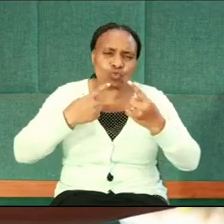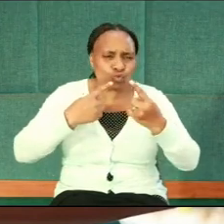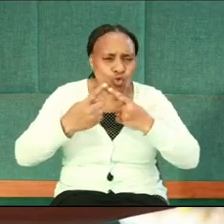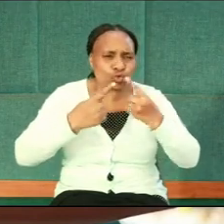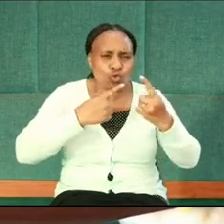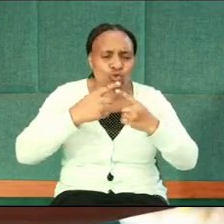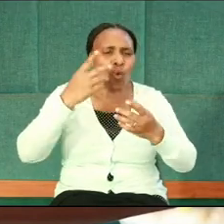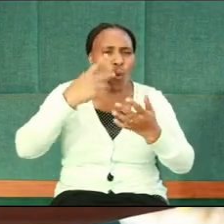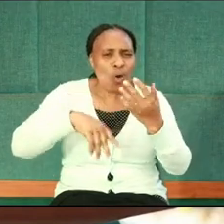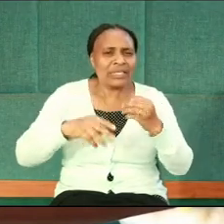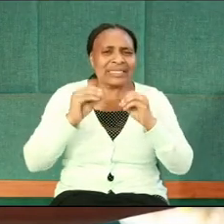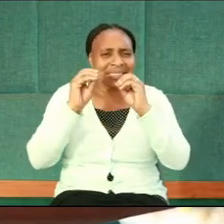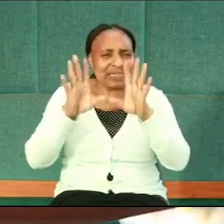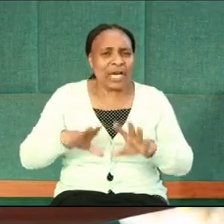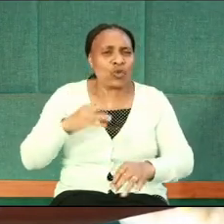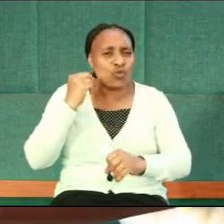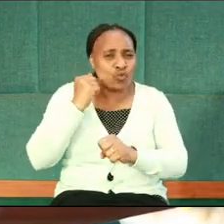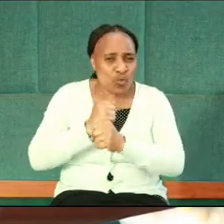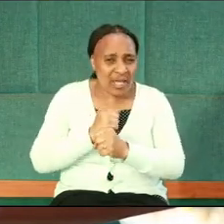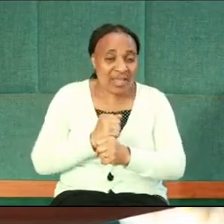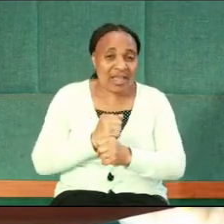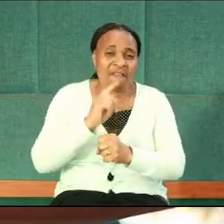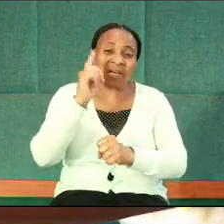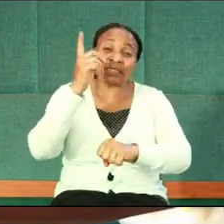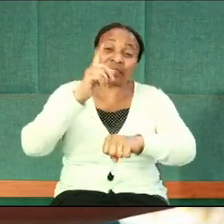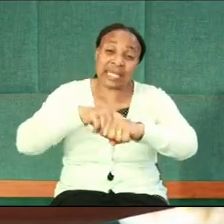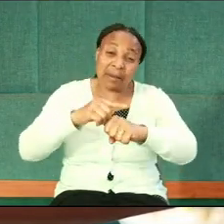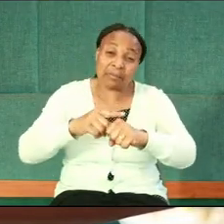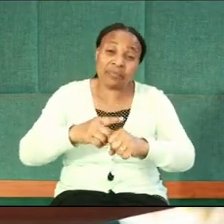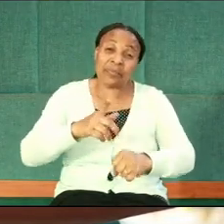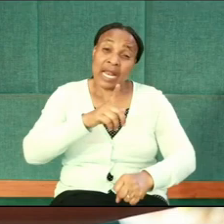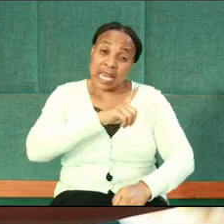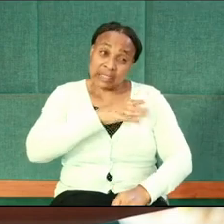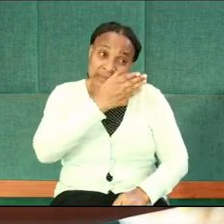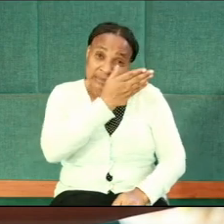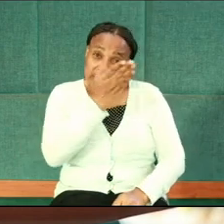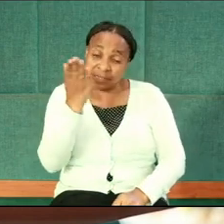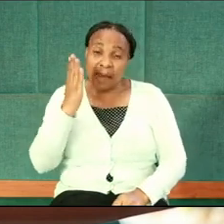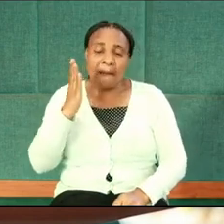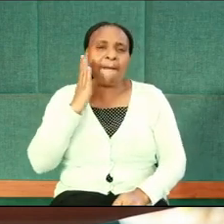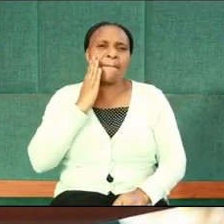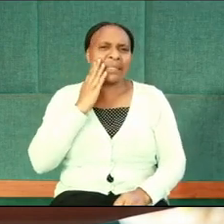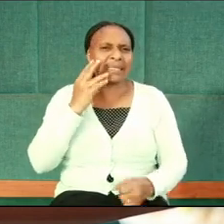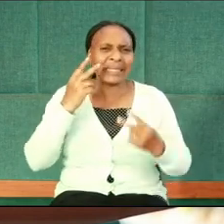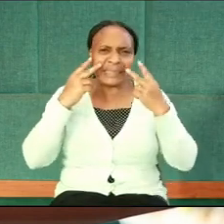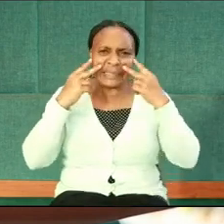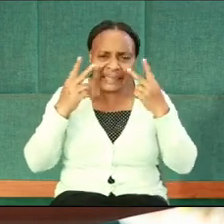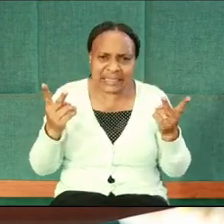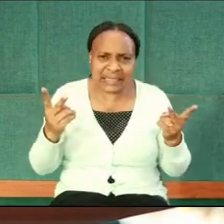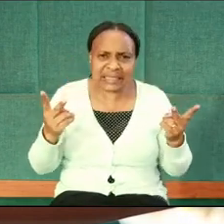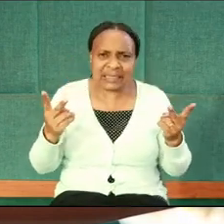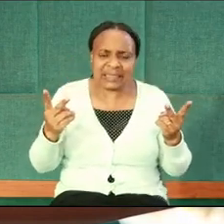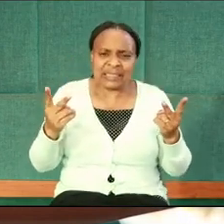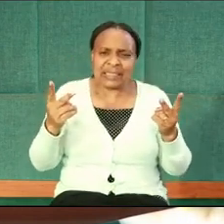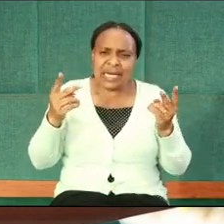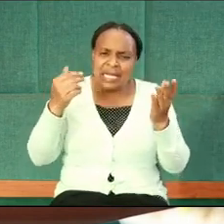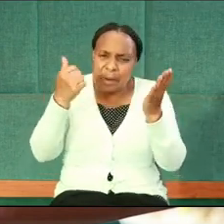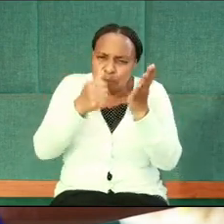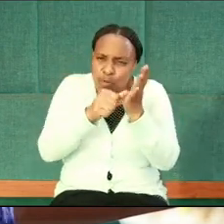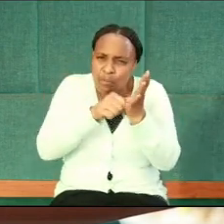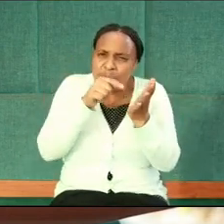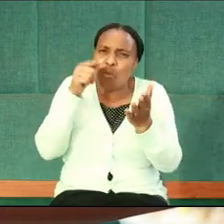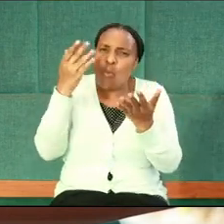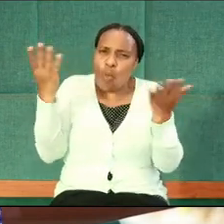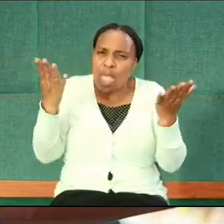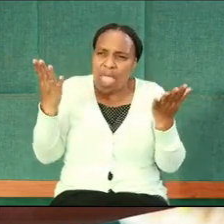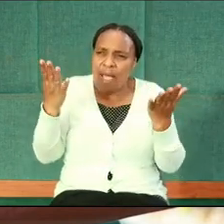was doing. And for the first time, ladies who are here, the mother was able to see the marks where that child was being